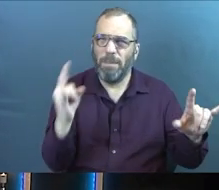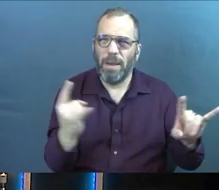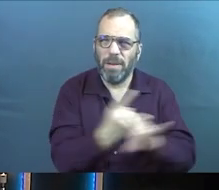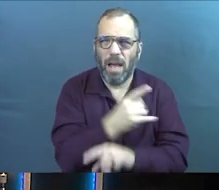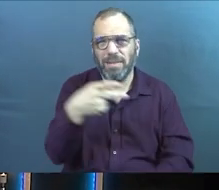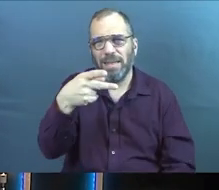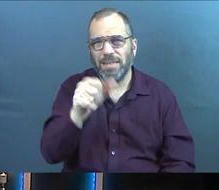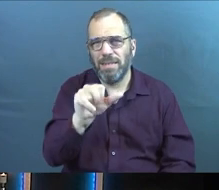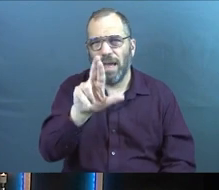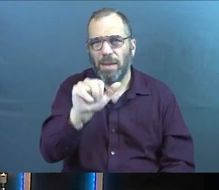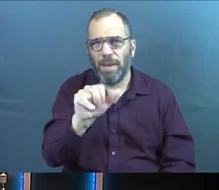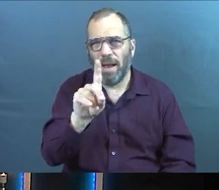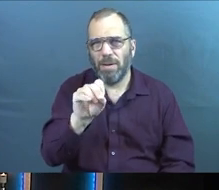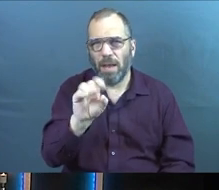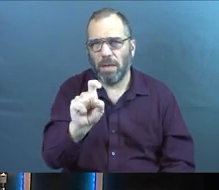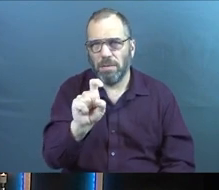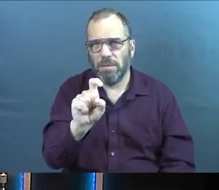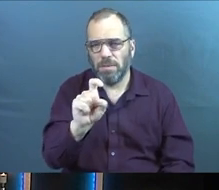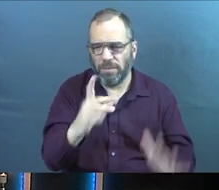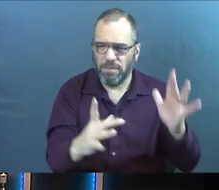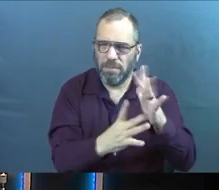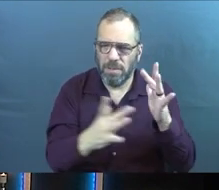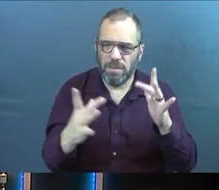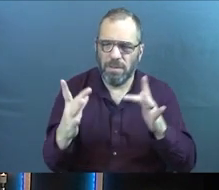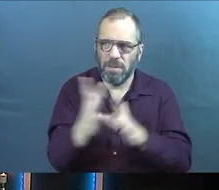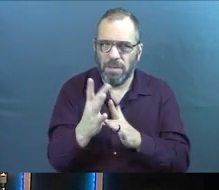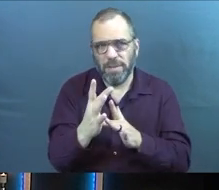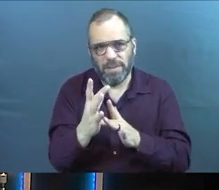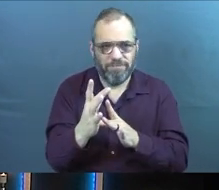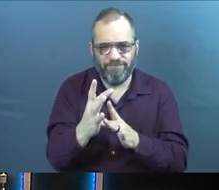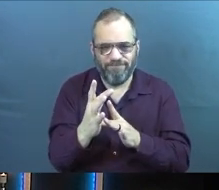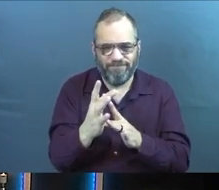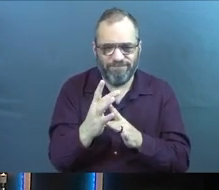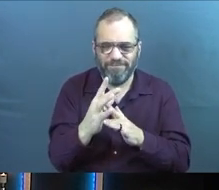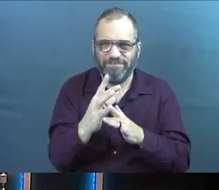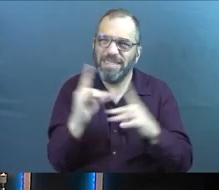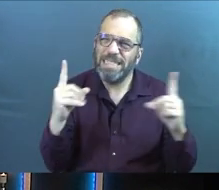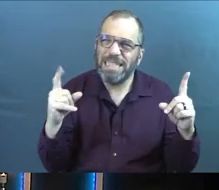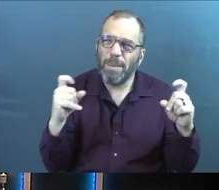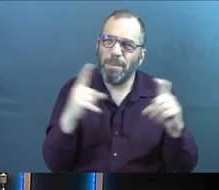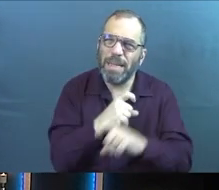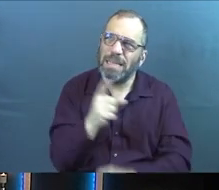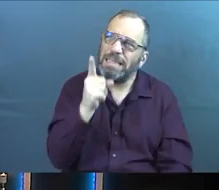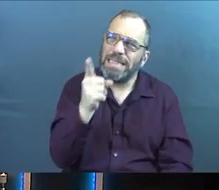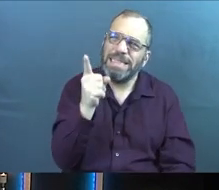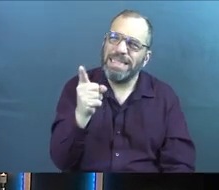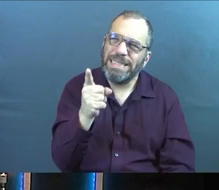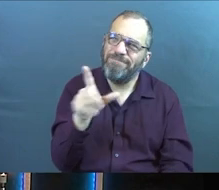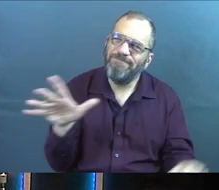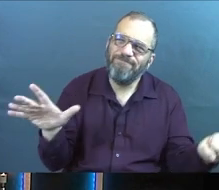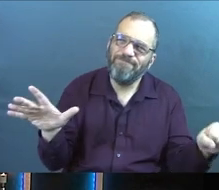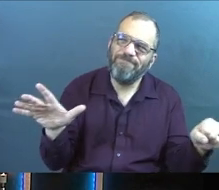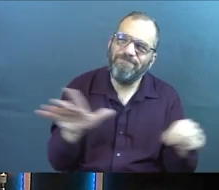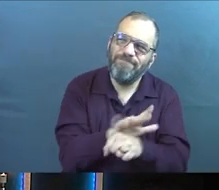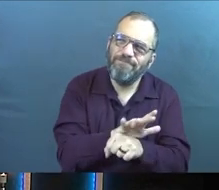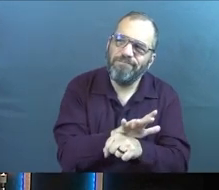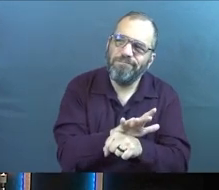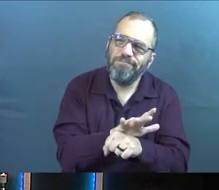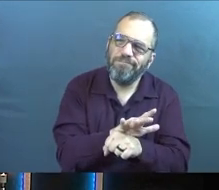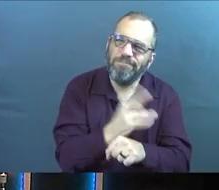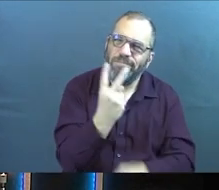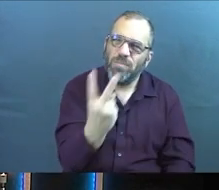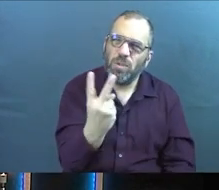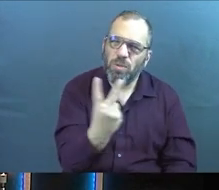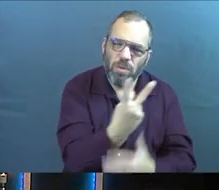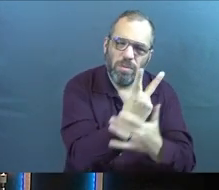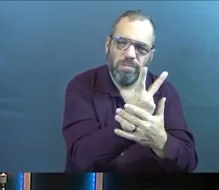you will, of Jesus. And this complexity that we see of him being completely two